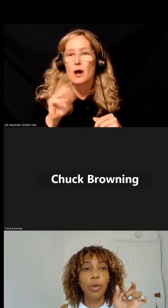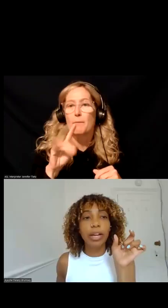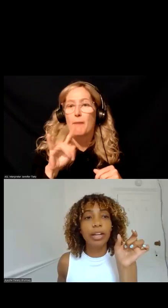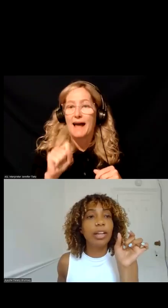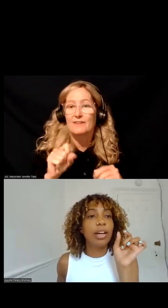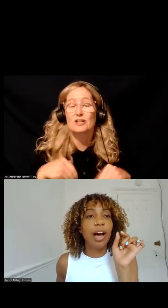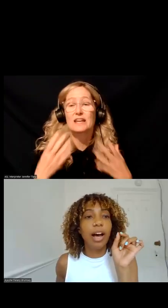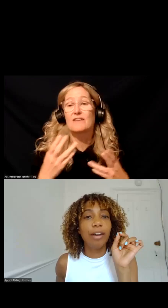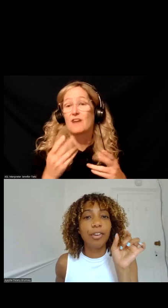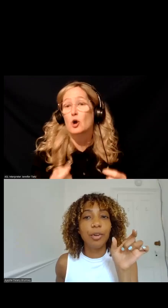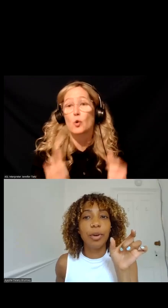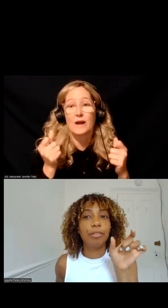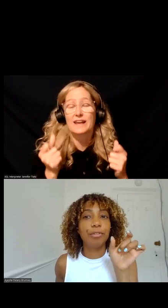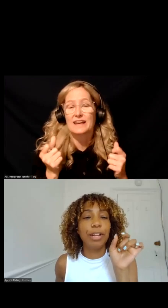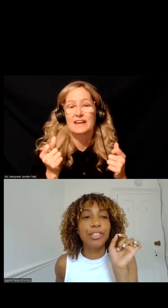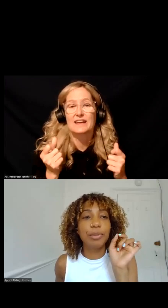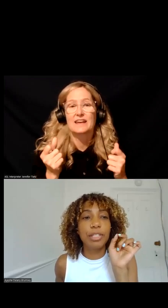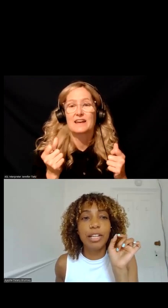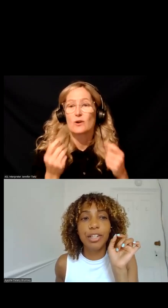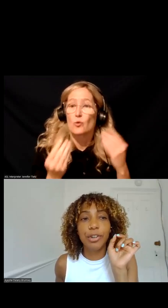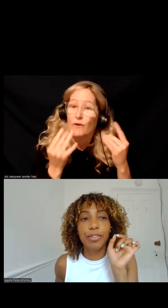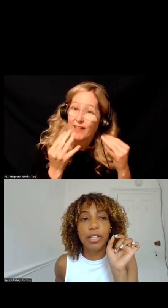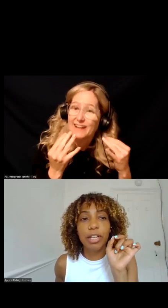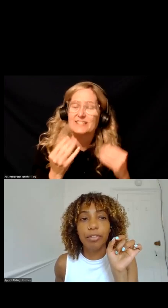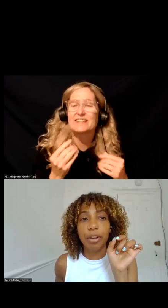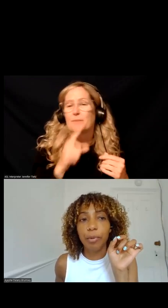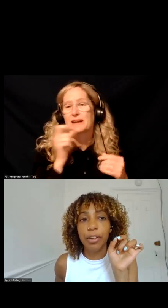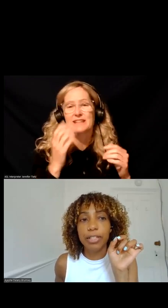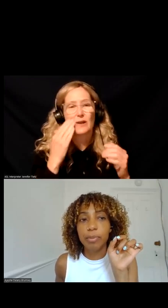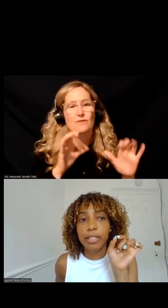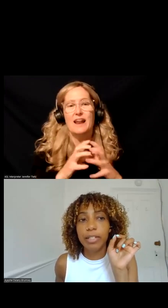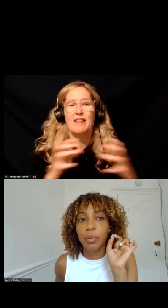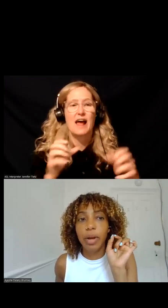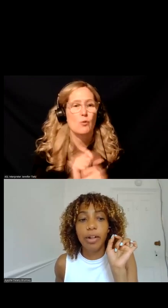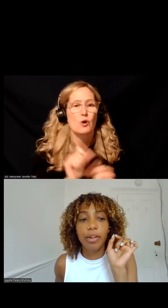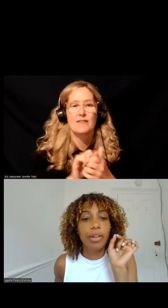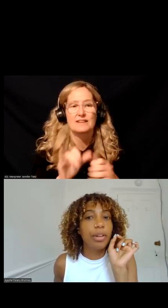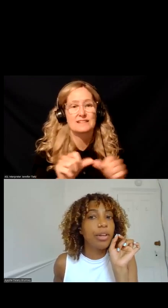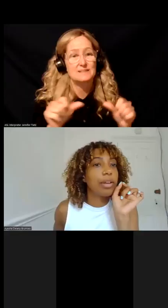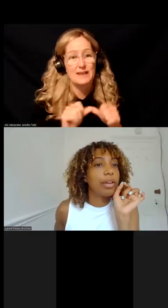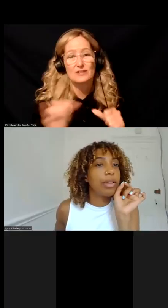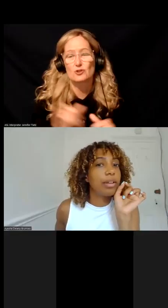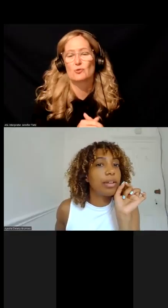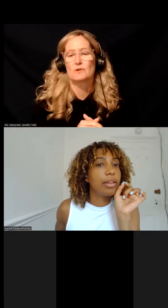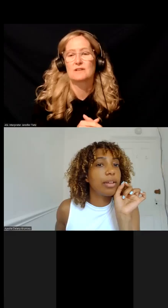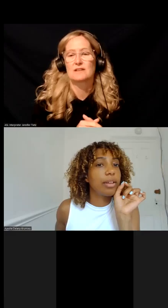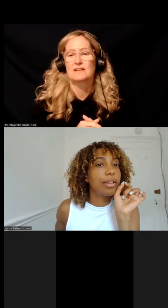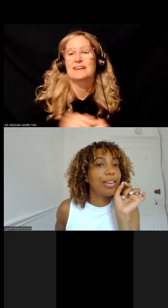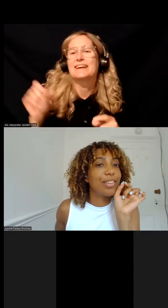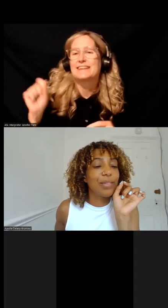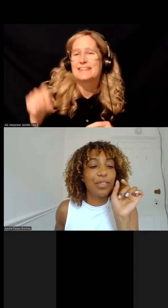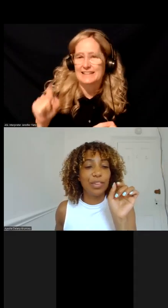a quick, very quick reflection, because Tanja, I know you've done a ton of great work in this space as well.